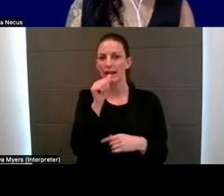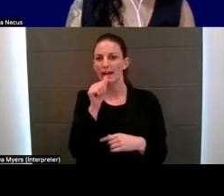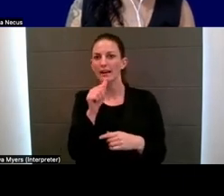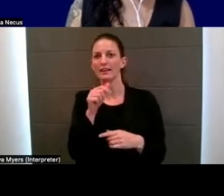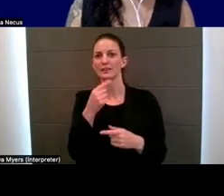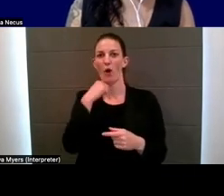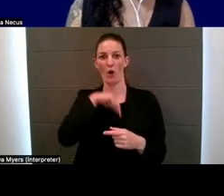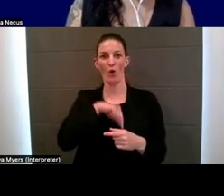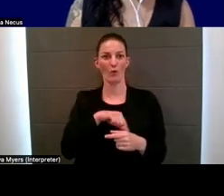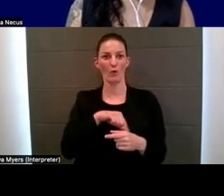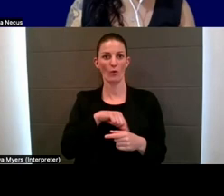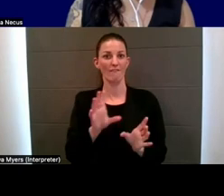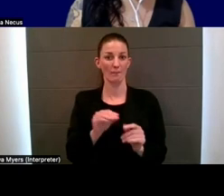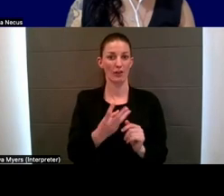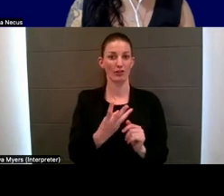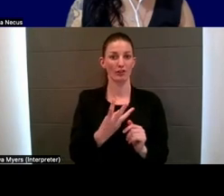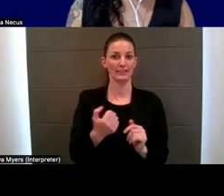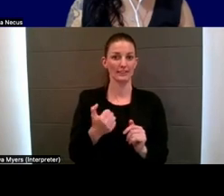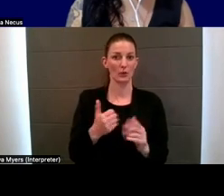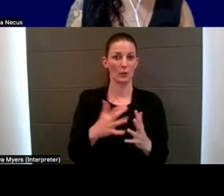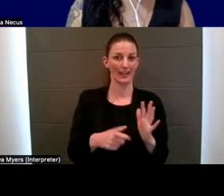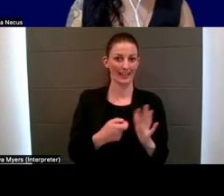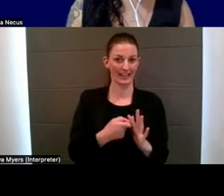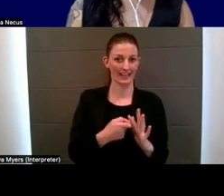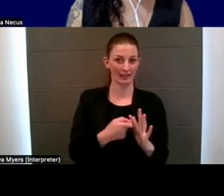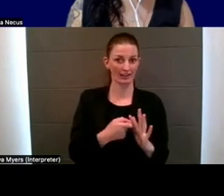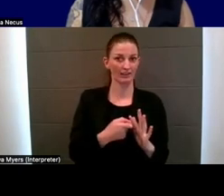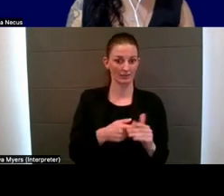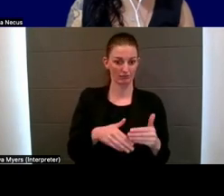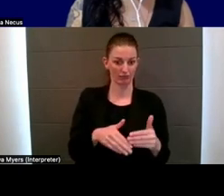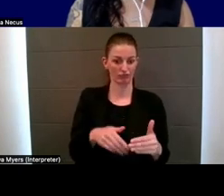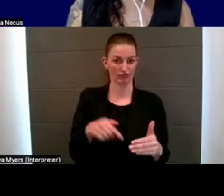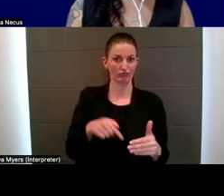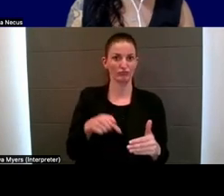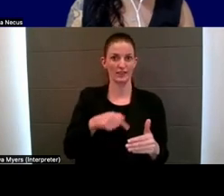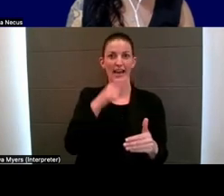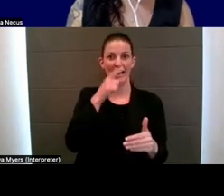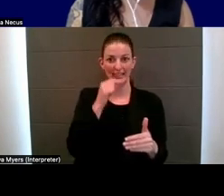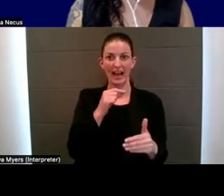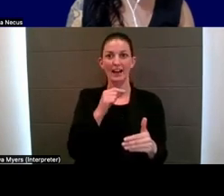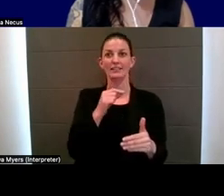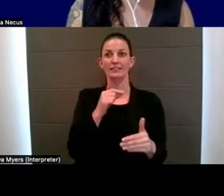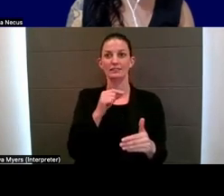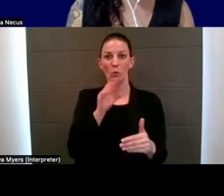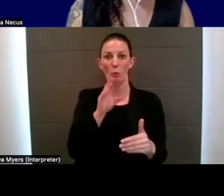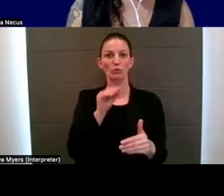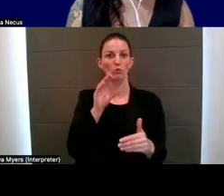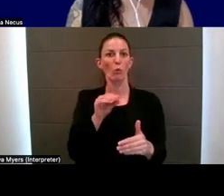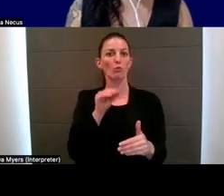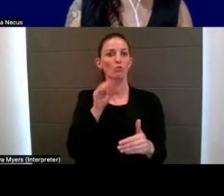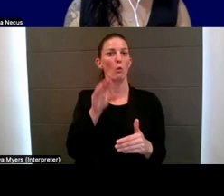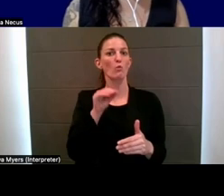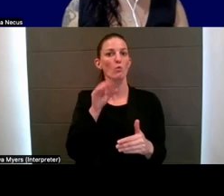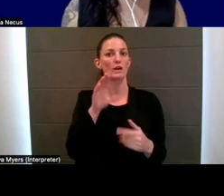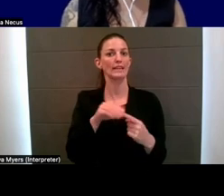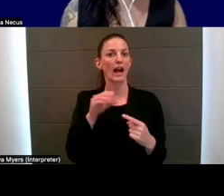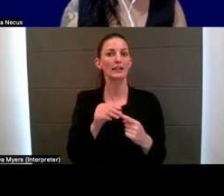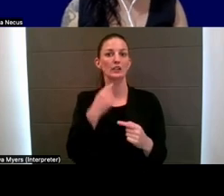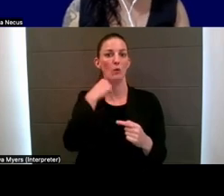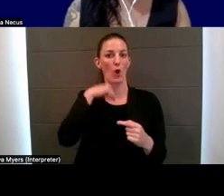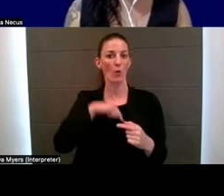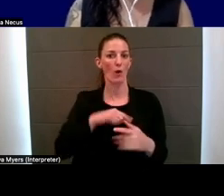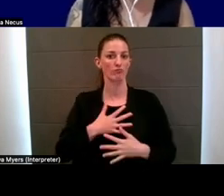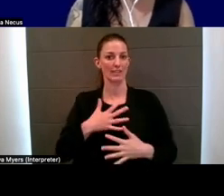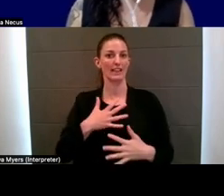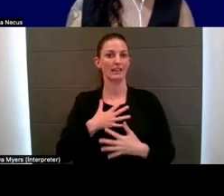actually from 36 weeks from conception, babies are able to coordinate sucking and swallowing and breathing, which is